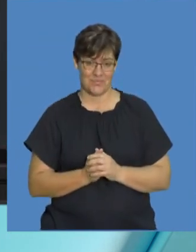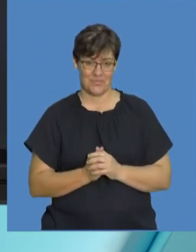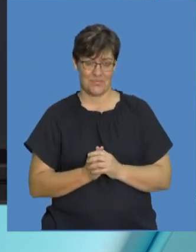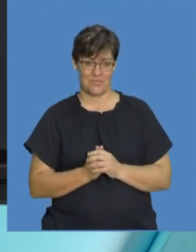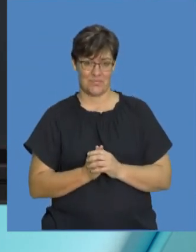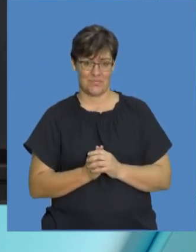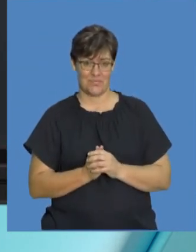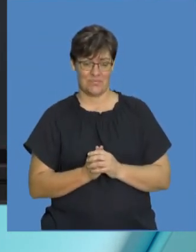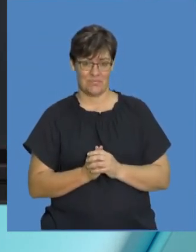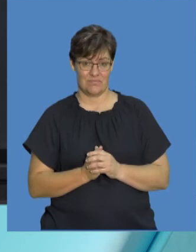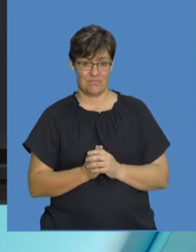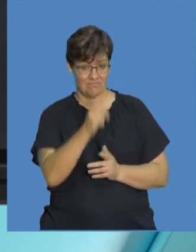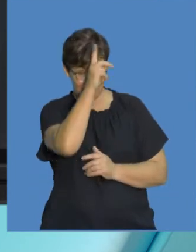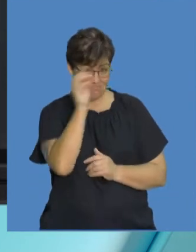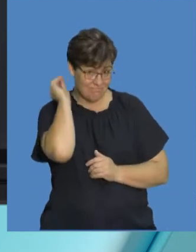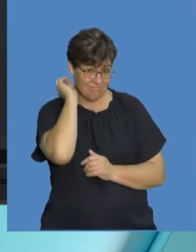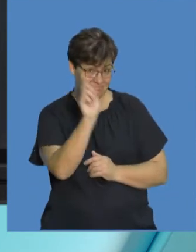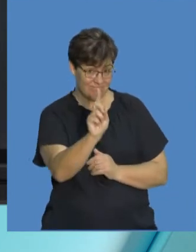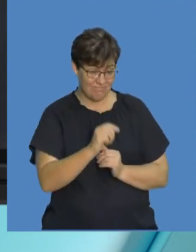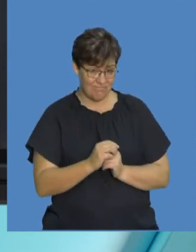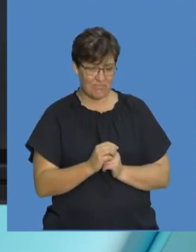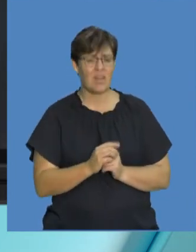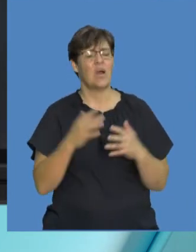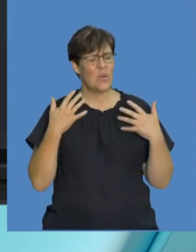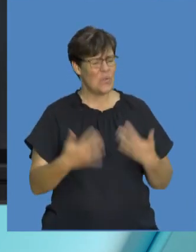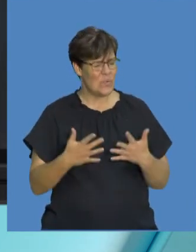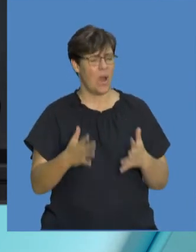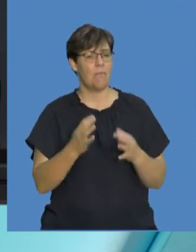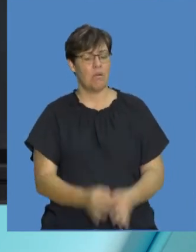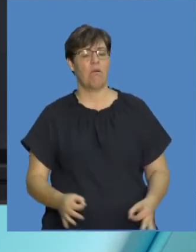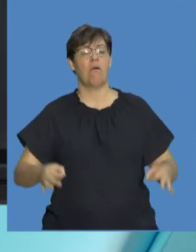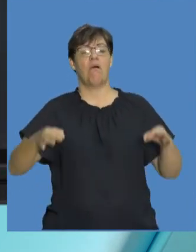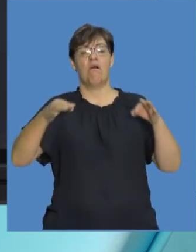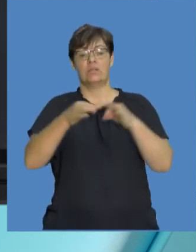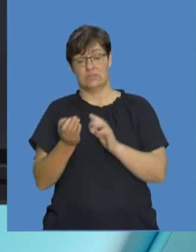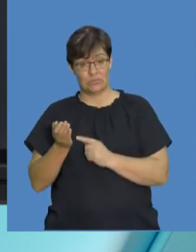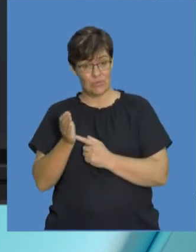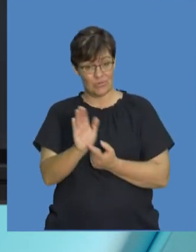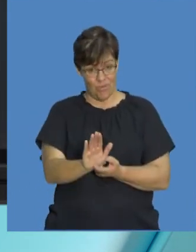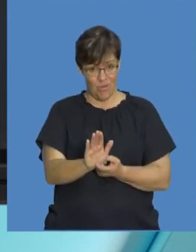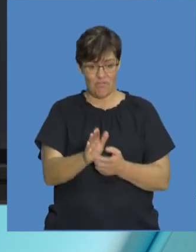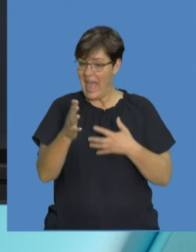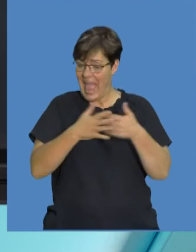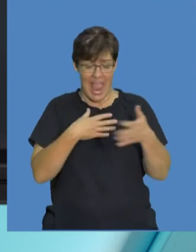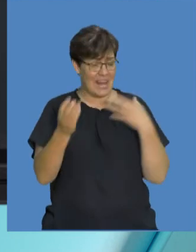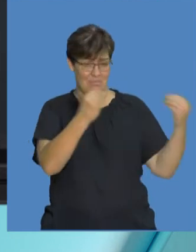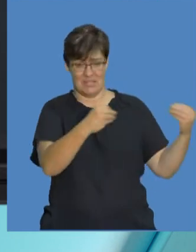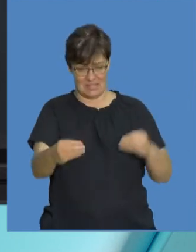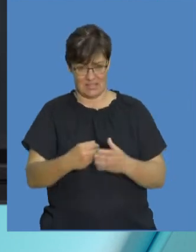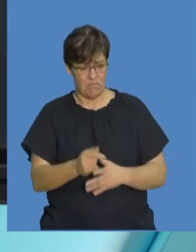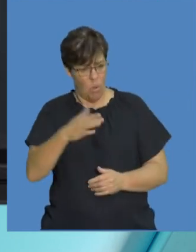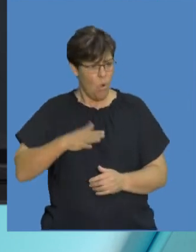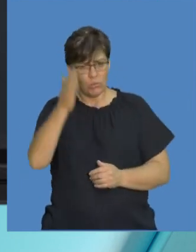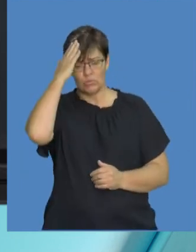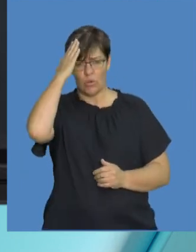break-even point, you're making a loss. Keep that in mind. And it's a very, very important indicator to